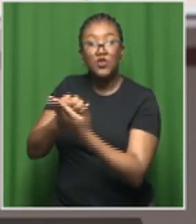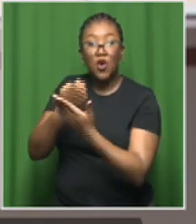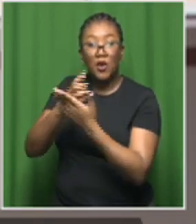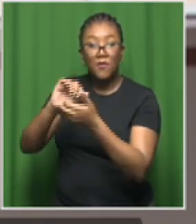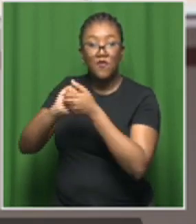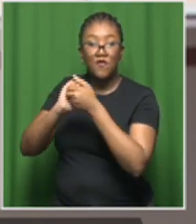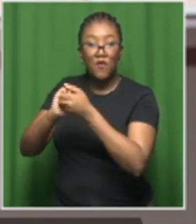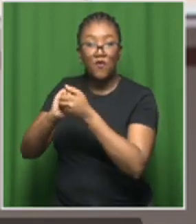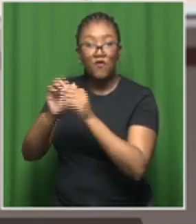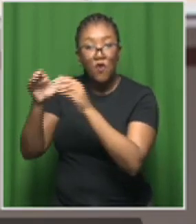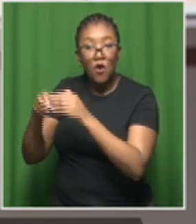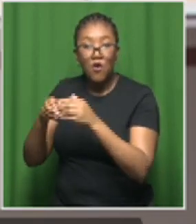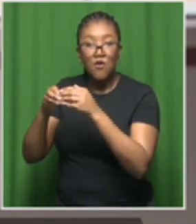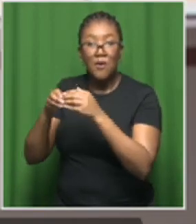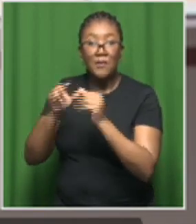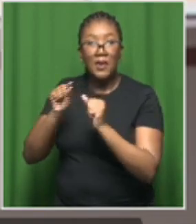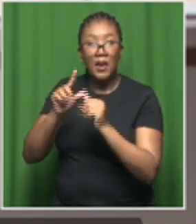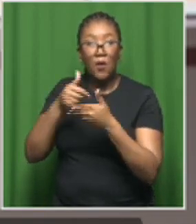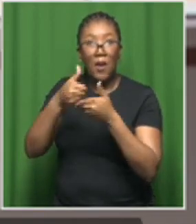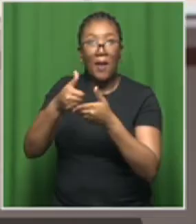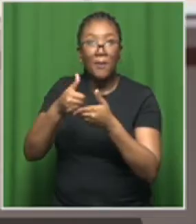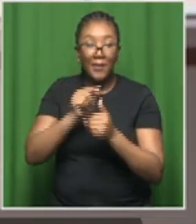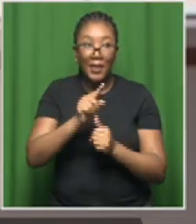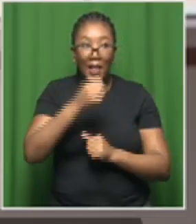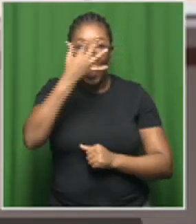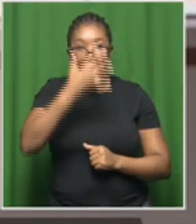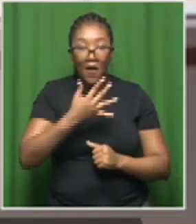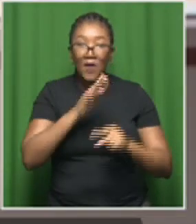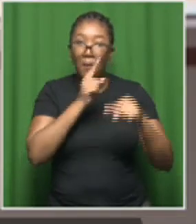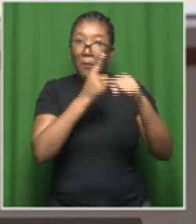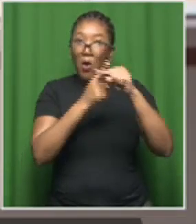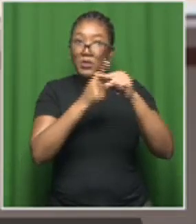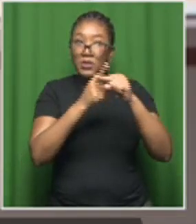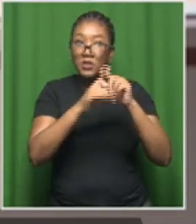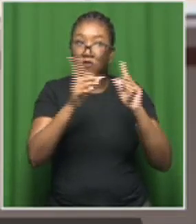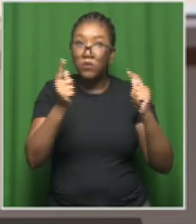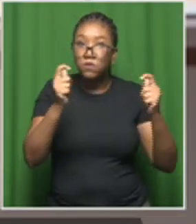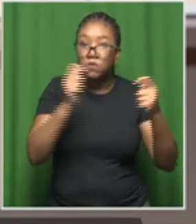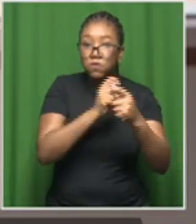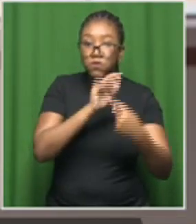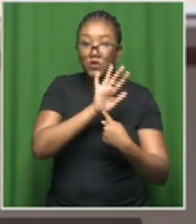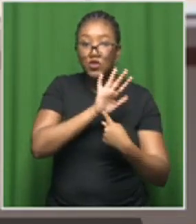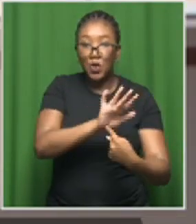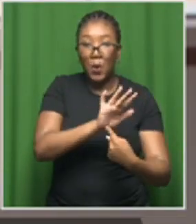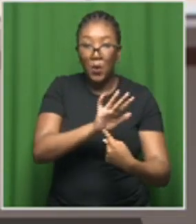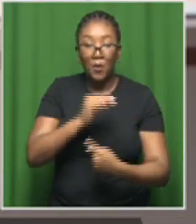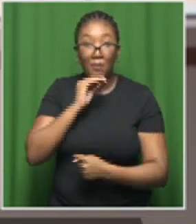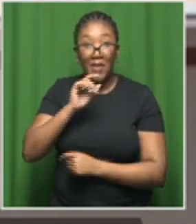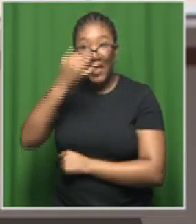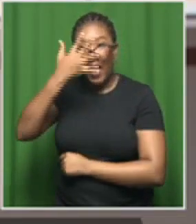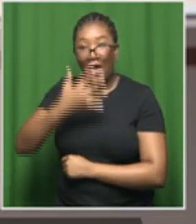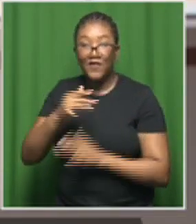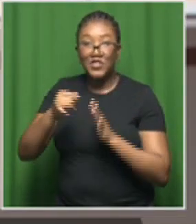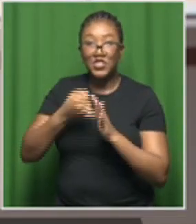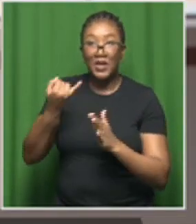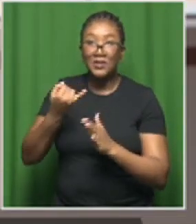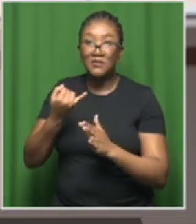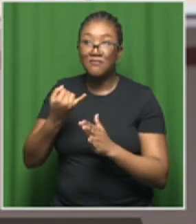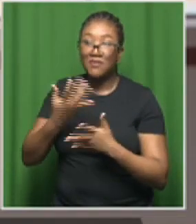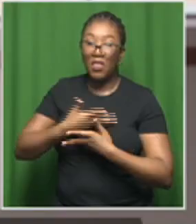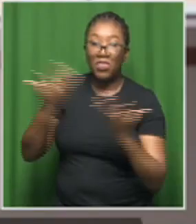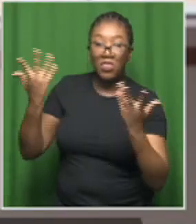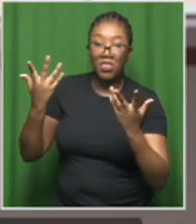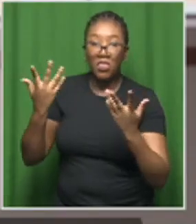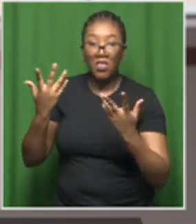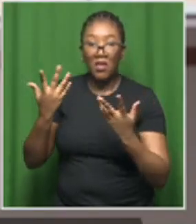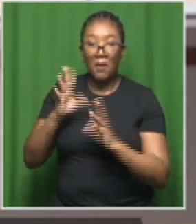shape the continent in a very positive light, that Africa is not just a passive participant there, and a very